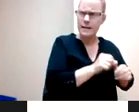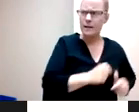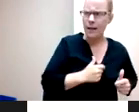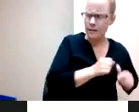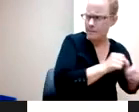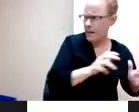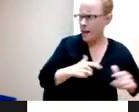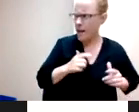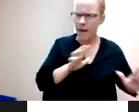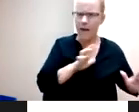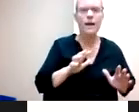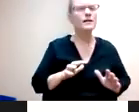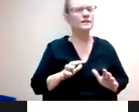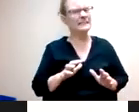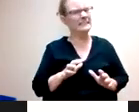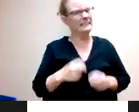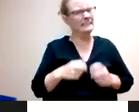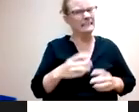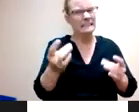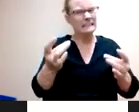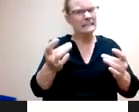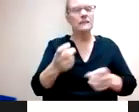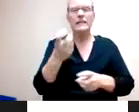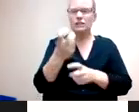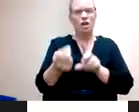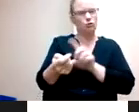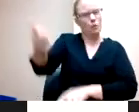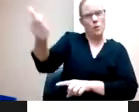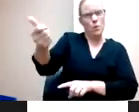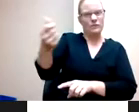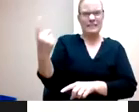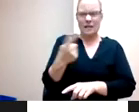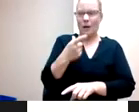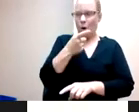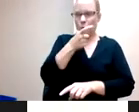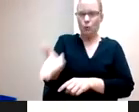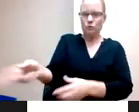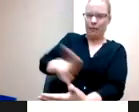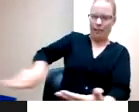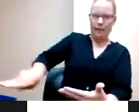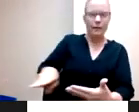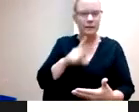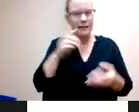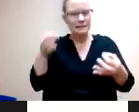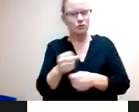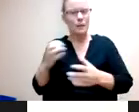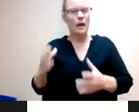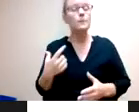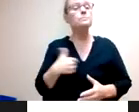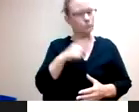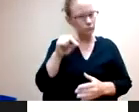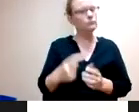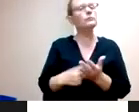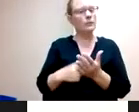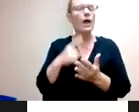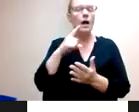remove a decision maker. We do reach out to Adult Protective and get our legal involved in some of these unusual ones, but many